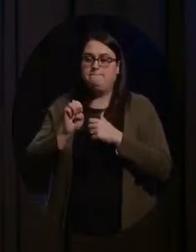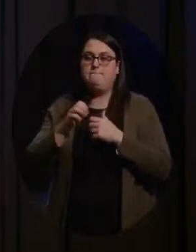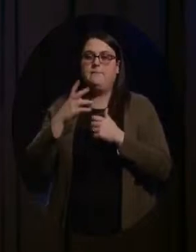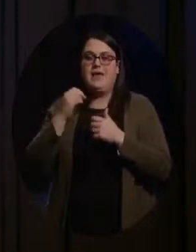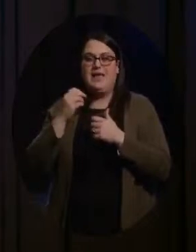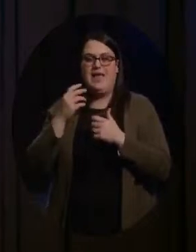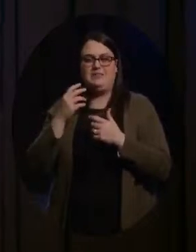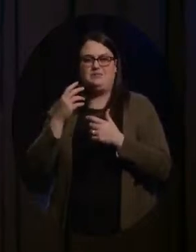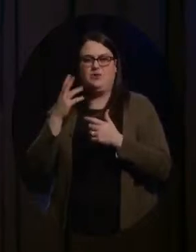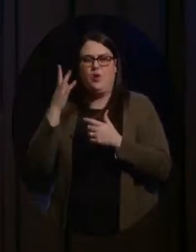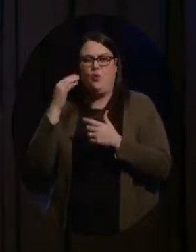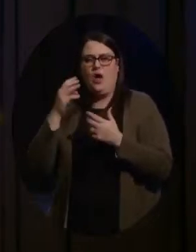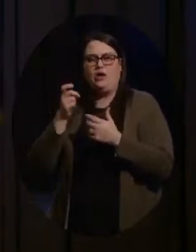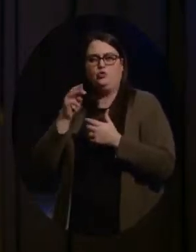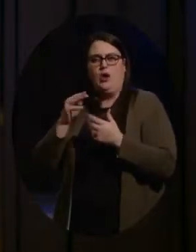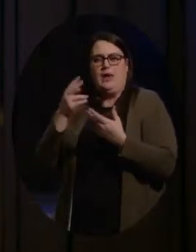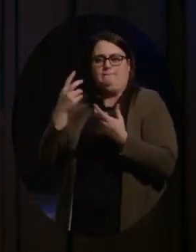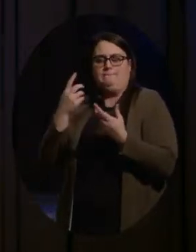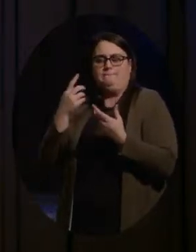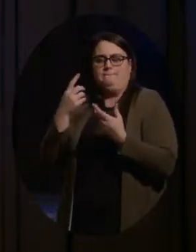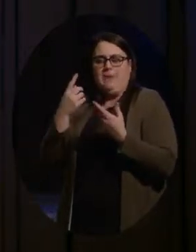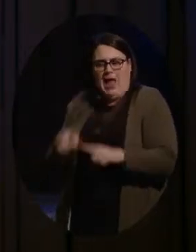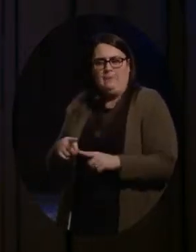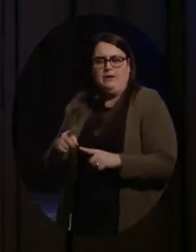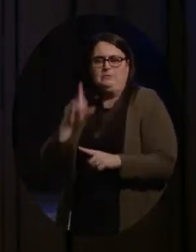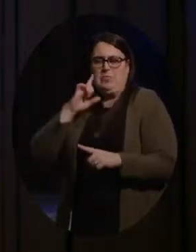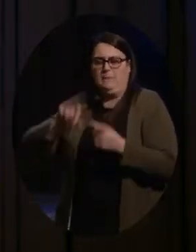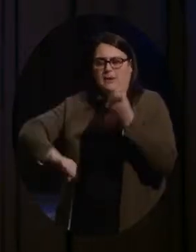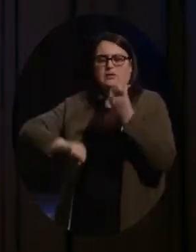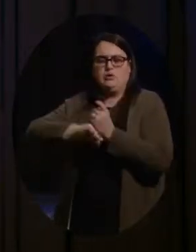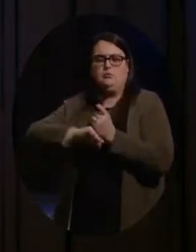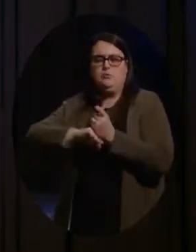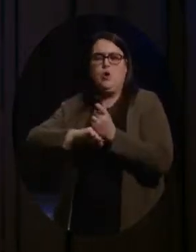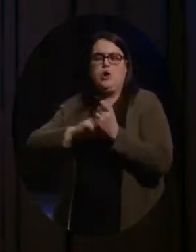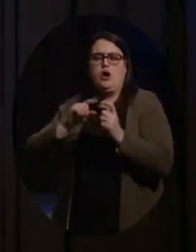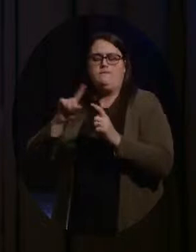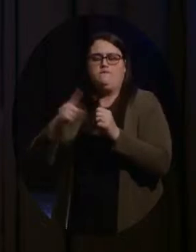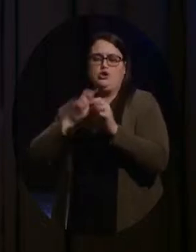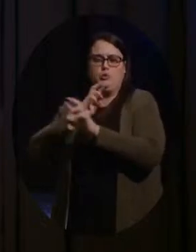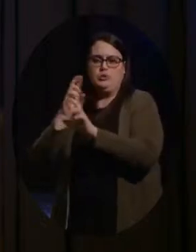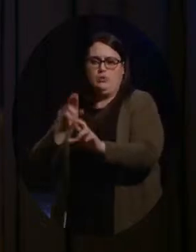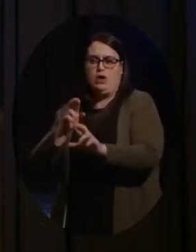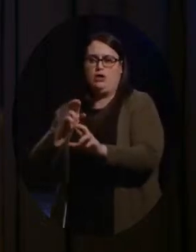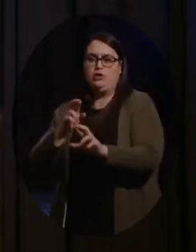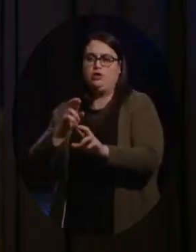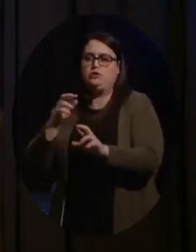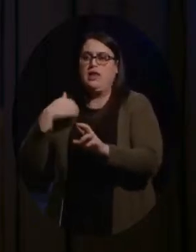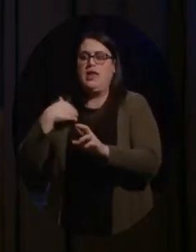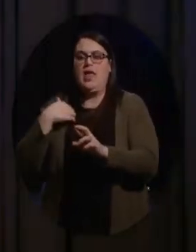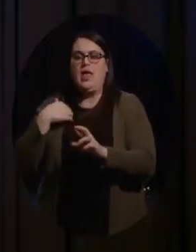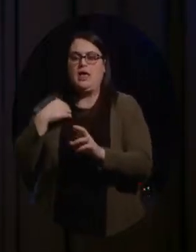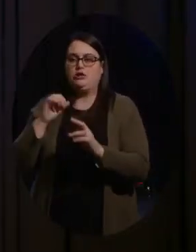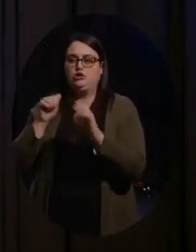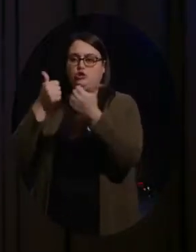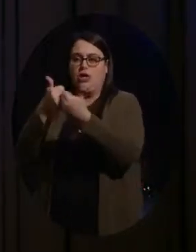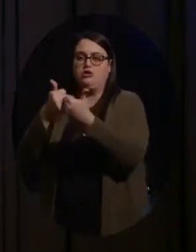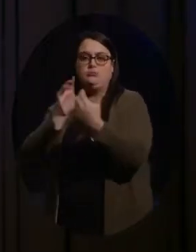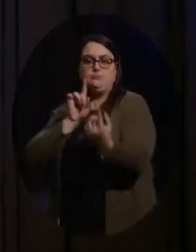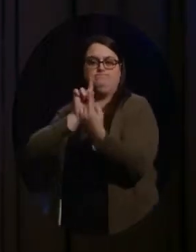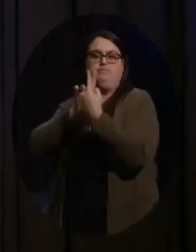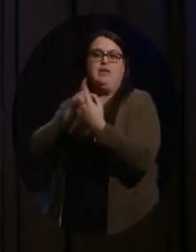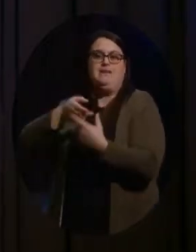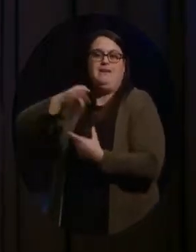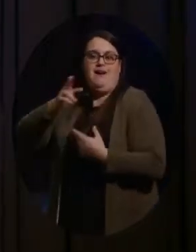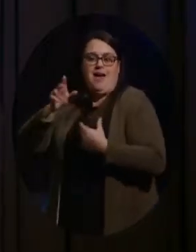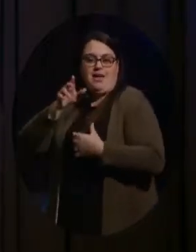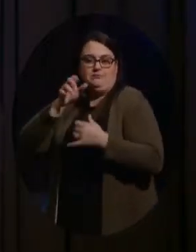root causes of crime. We have to support our first responders and hold them to the highest standard.